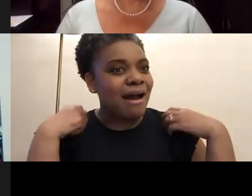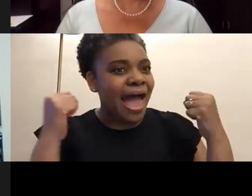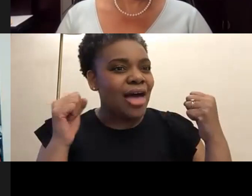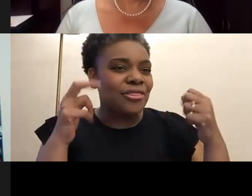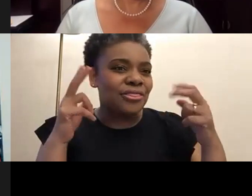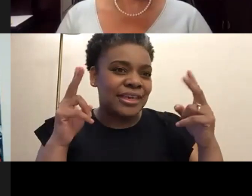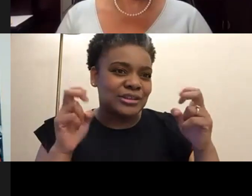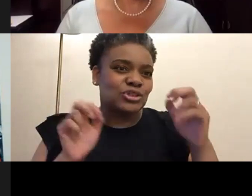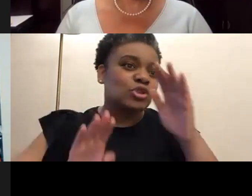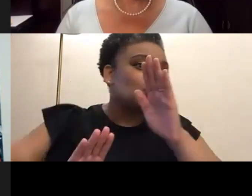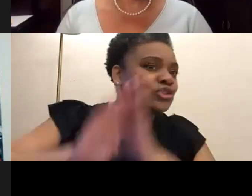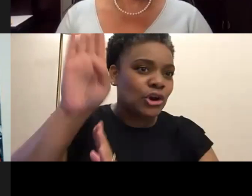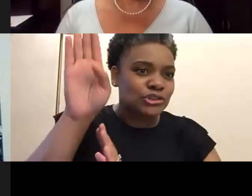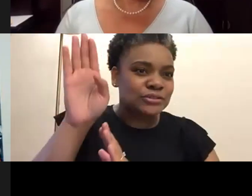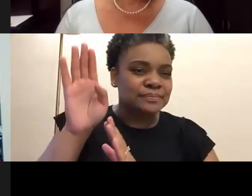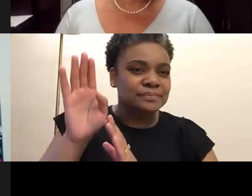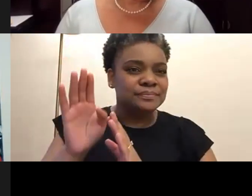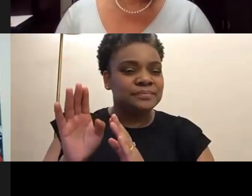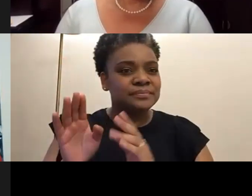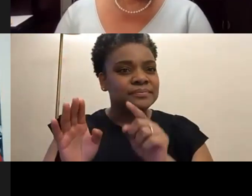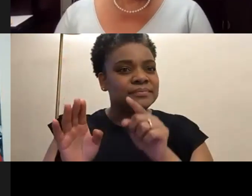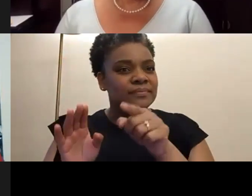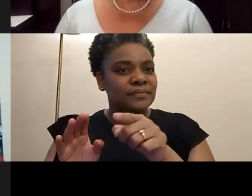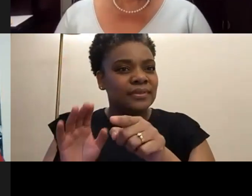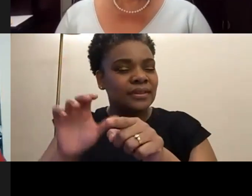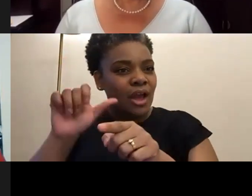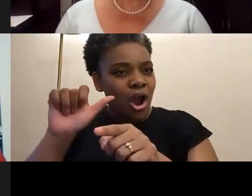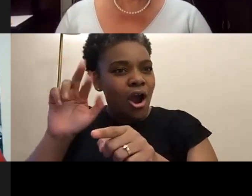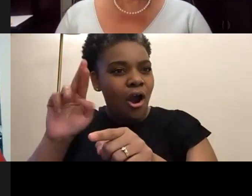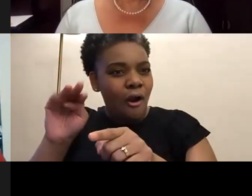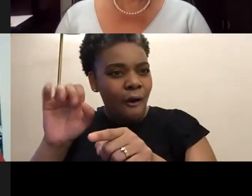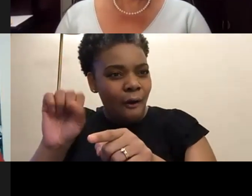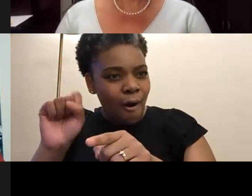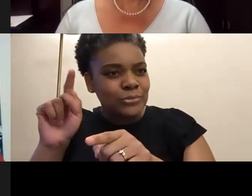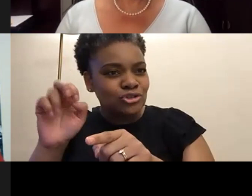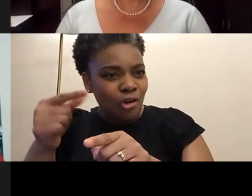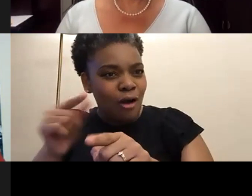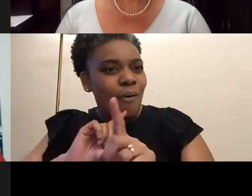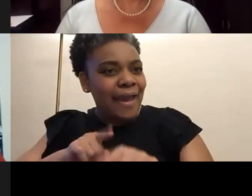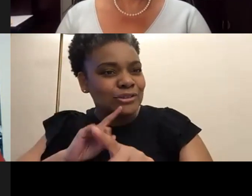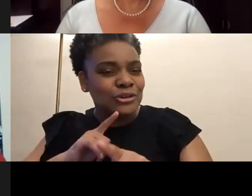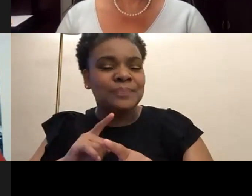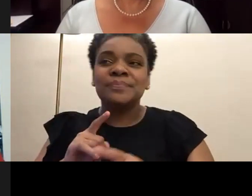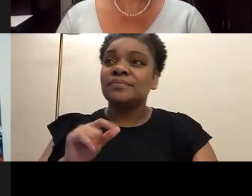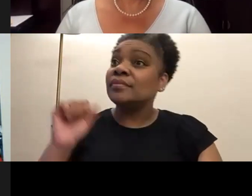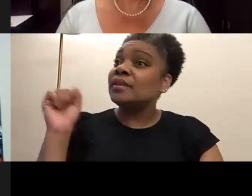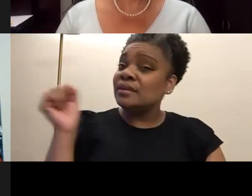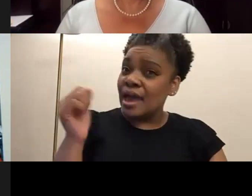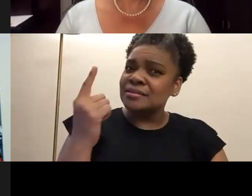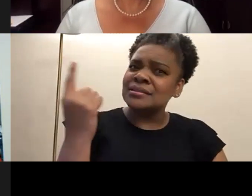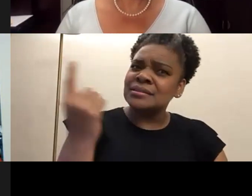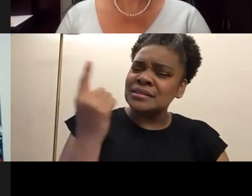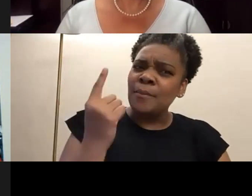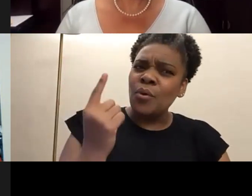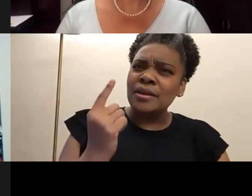It's interesting because I don't know, someone asked a question about the children in the school and they talked about, I